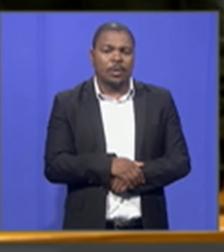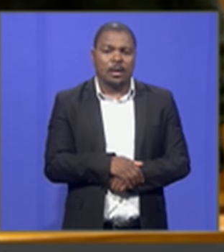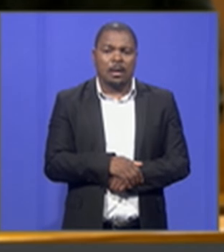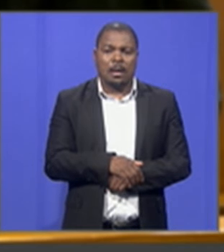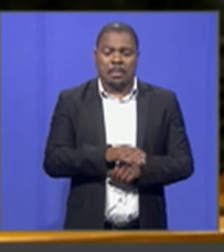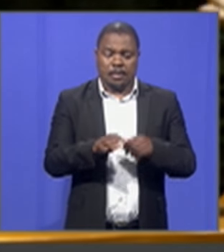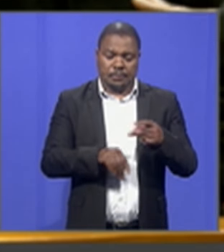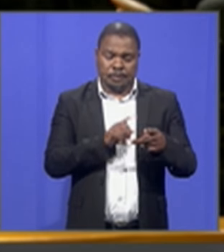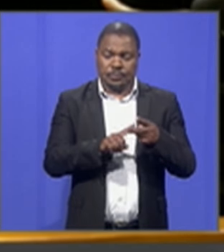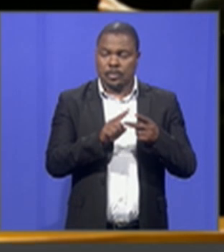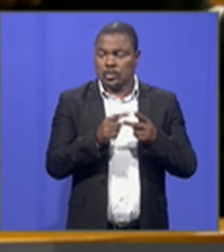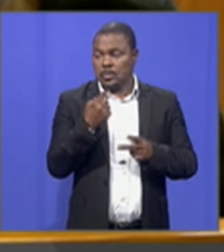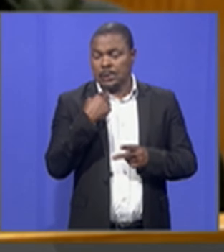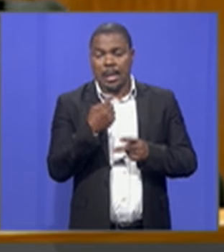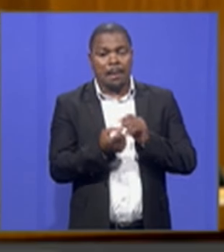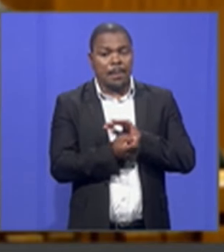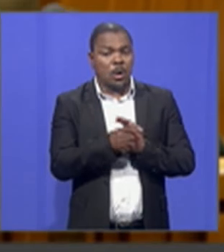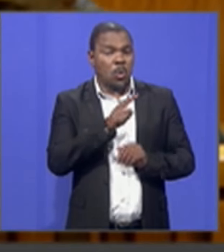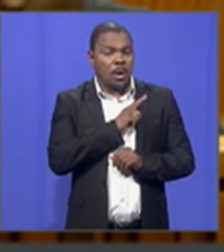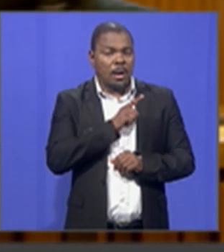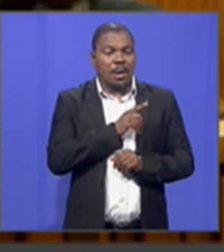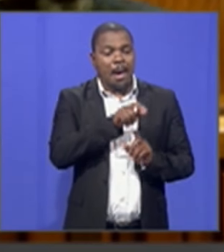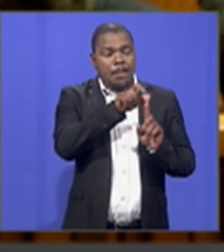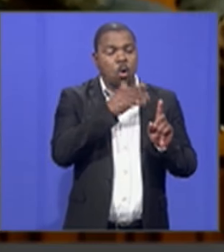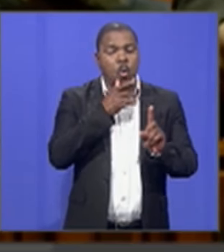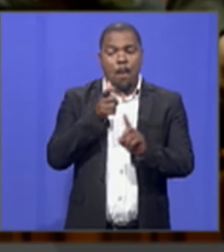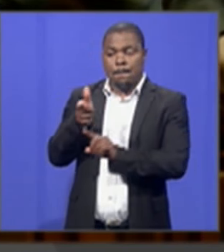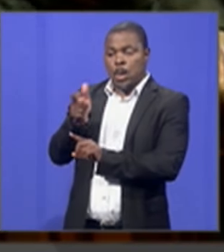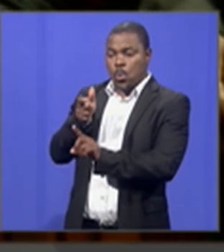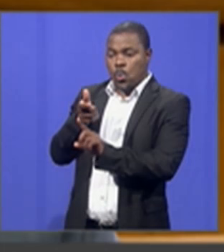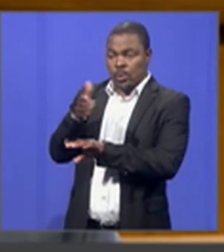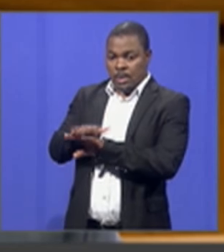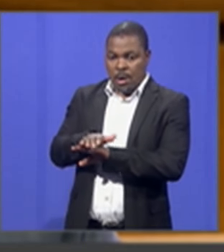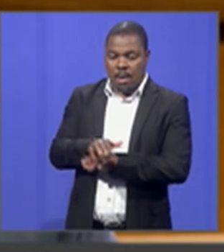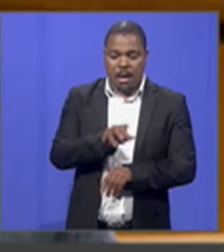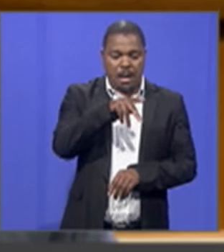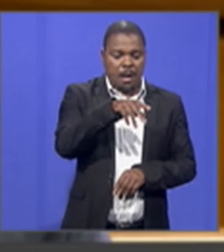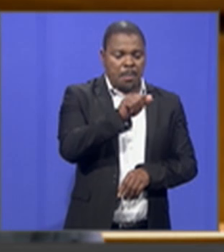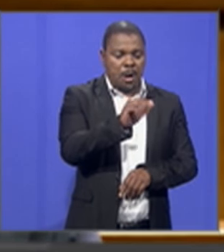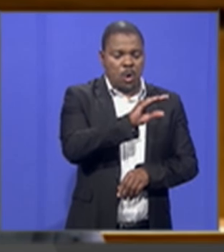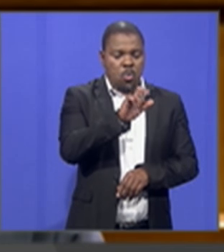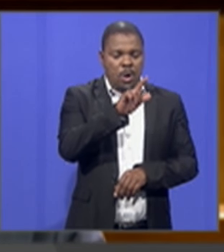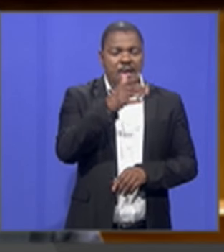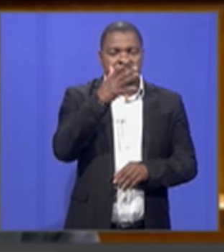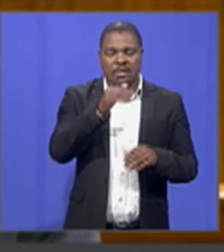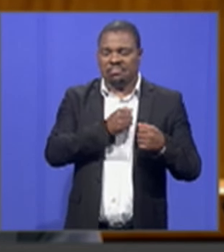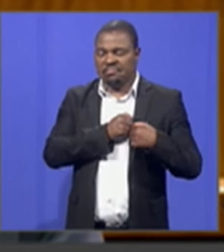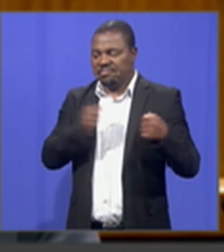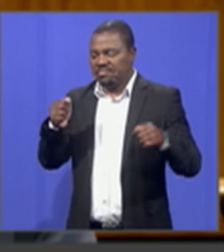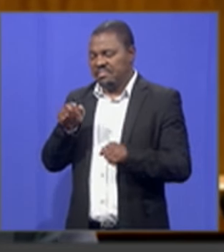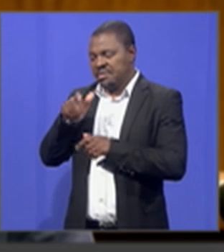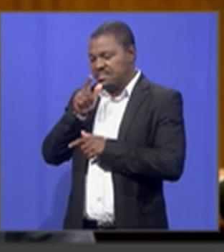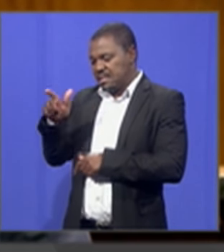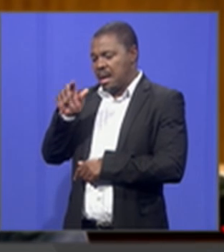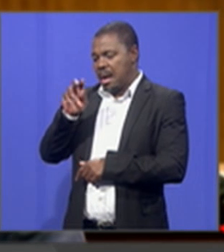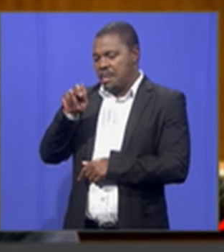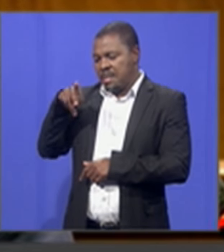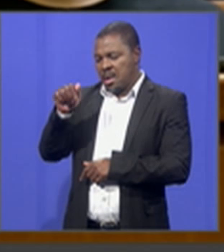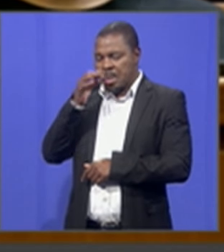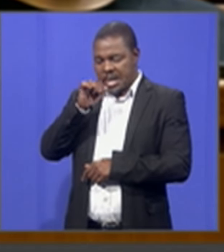tša morago di latela morago ga gore molai wa DJ Waras e le go Amido Phakula a ipone molato go botšotšisi fao a ile go a dumela